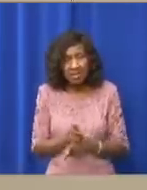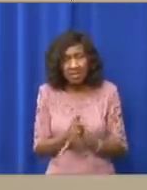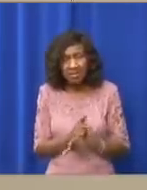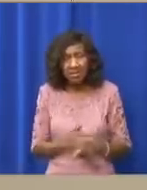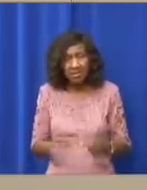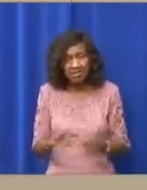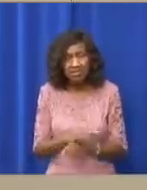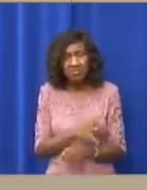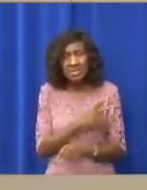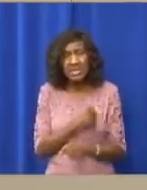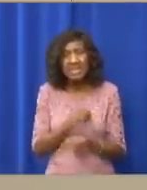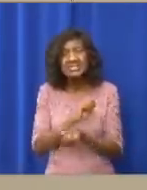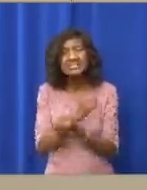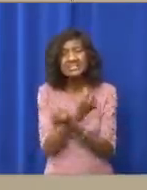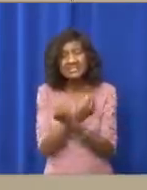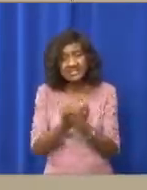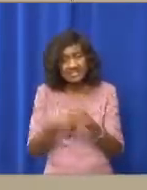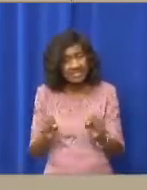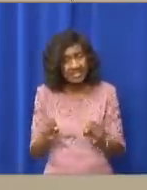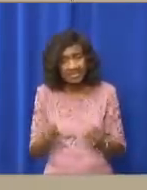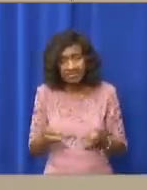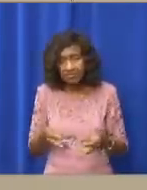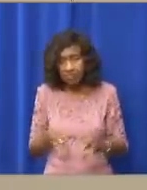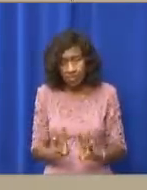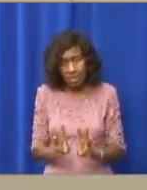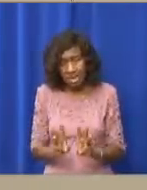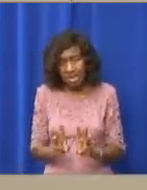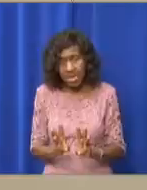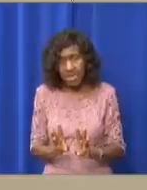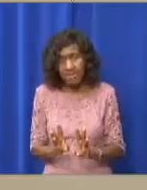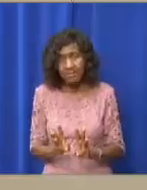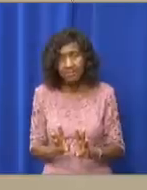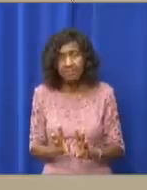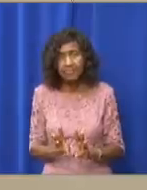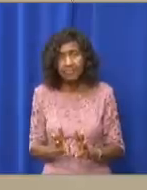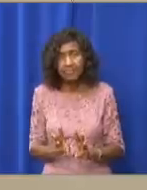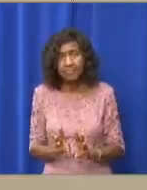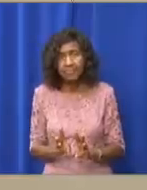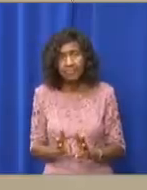manner as the circumstances will allow.